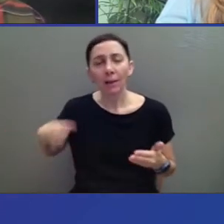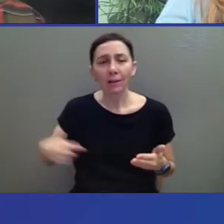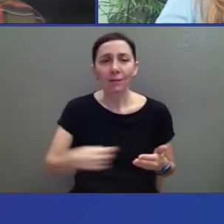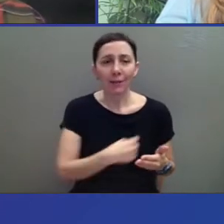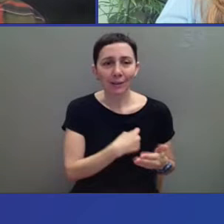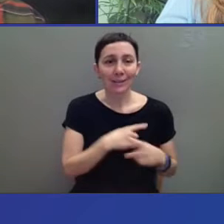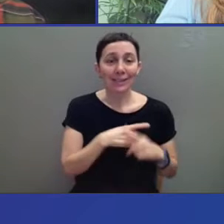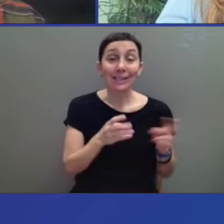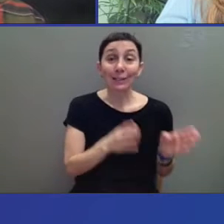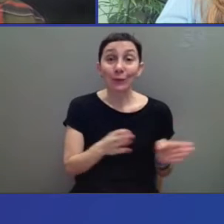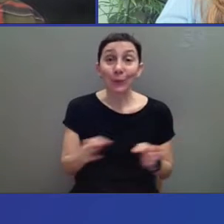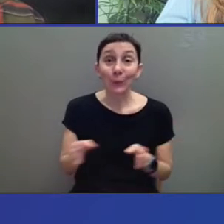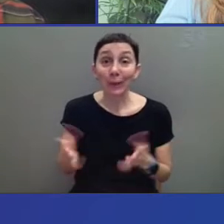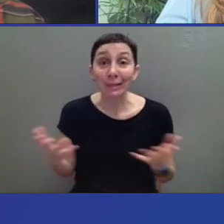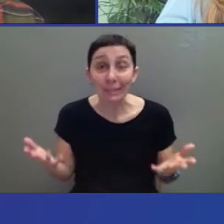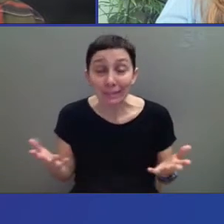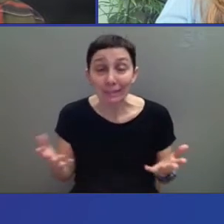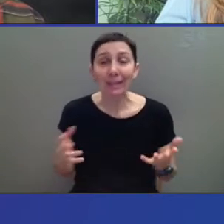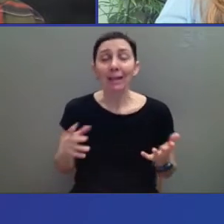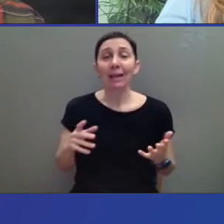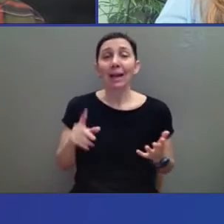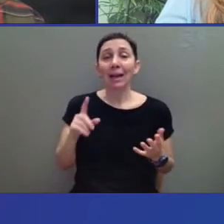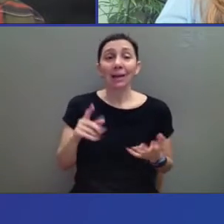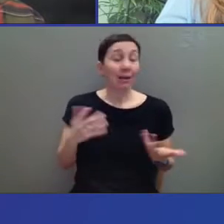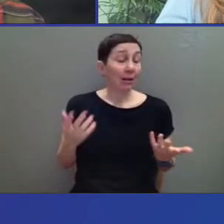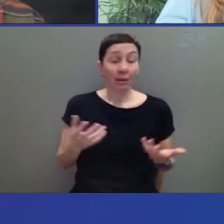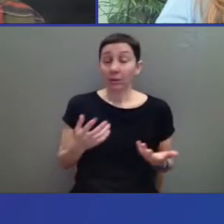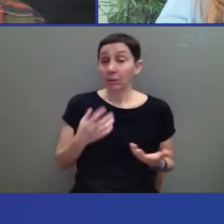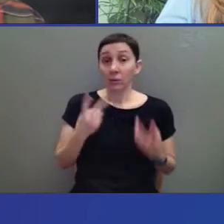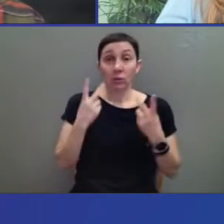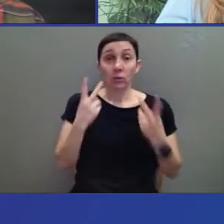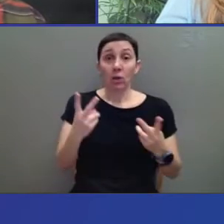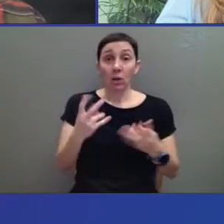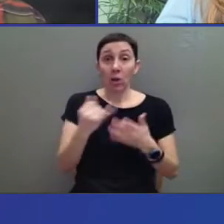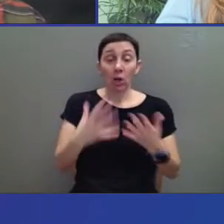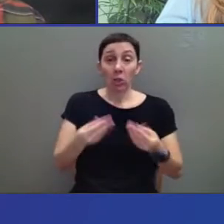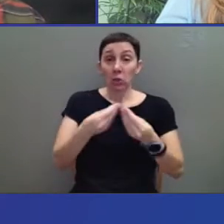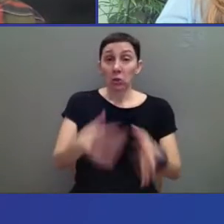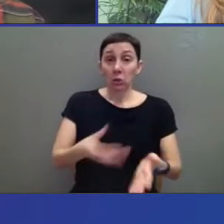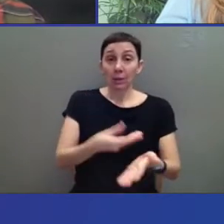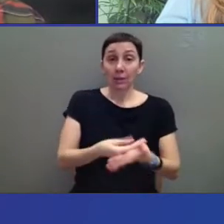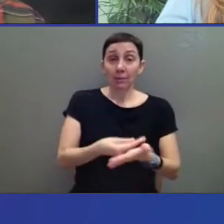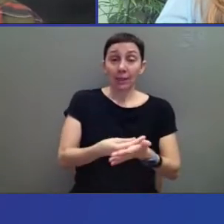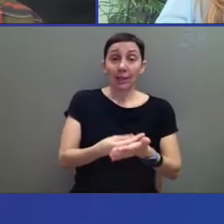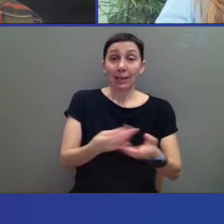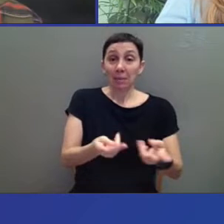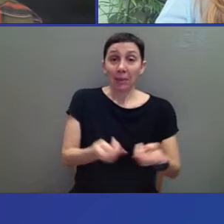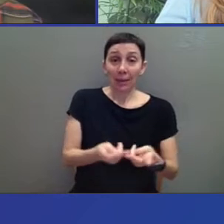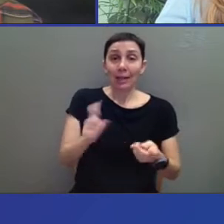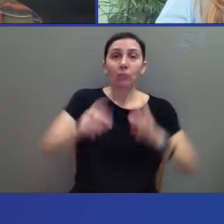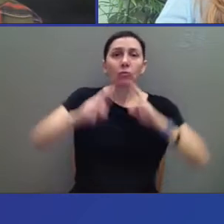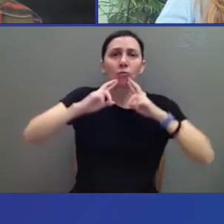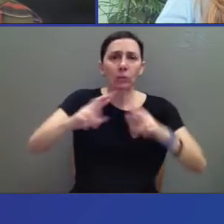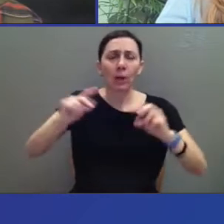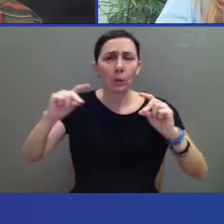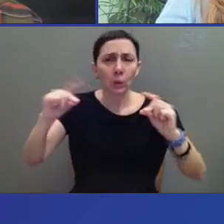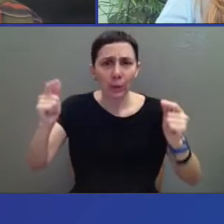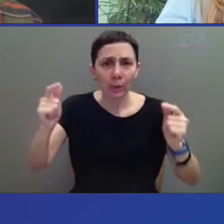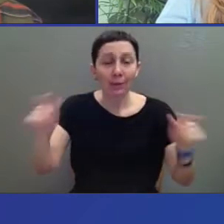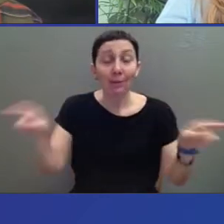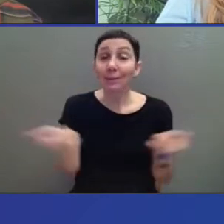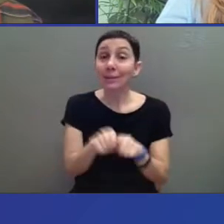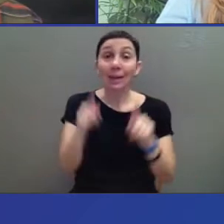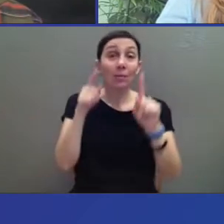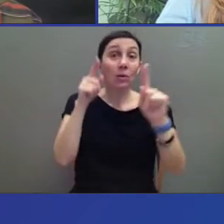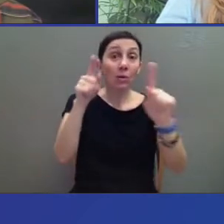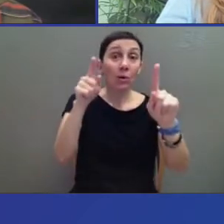having to respond quickly to the losses that artists were experiencing. And the main goal, I think, was the same throughout.